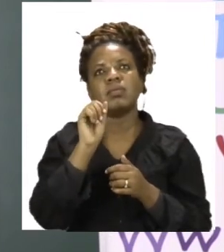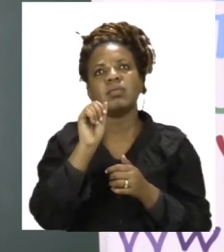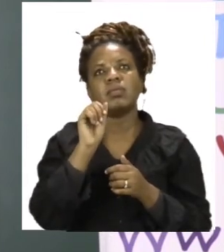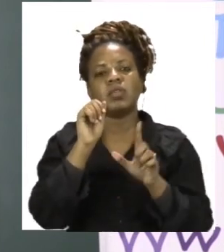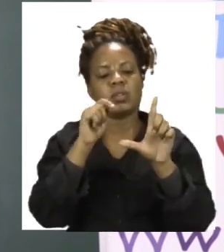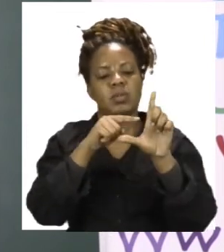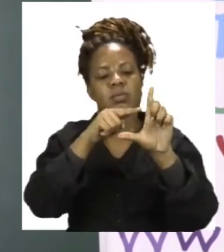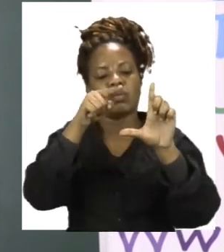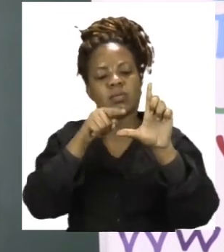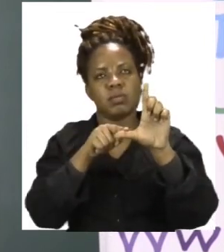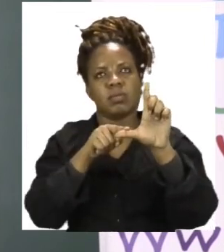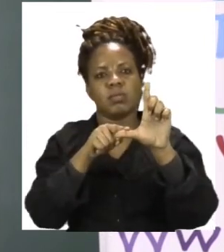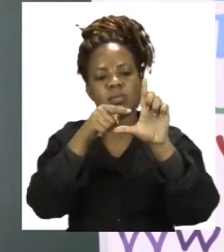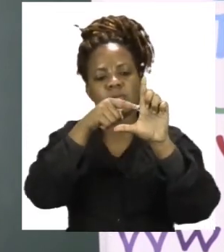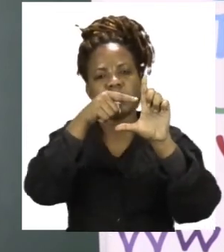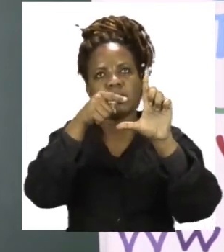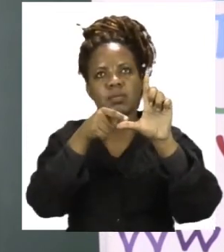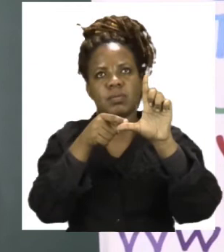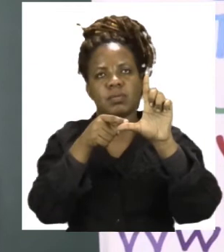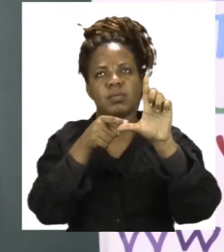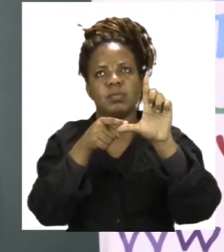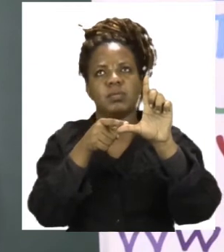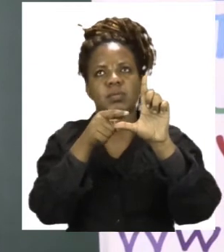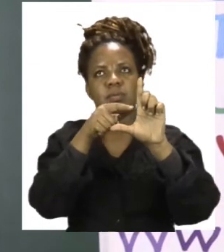L. So this is the right